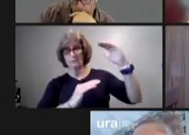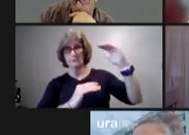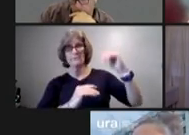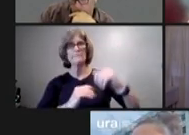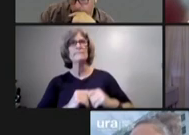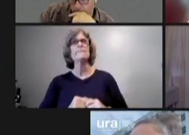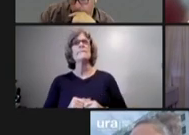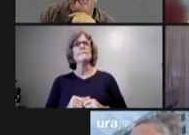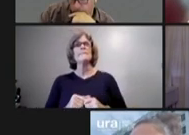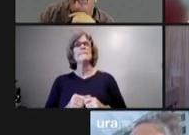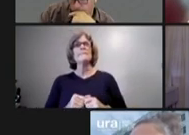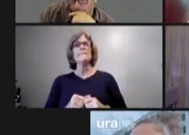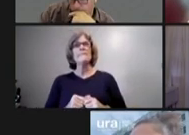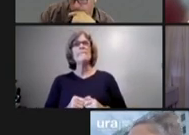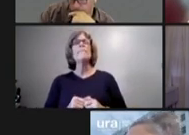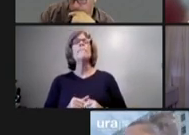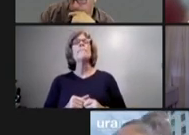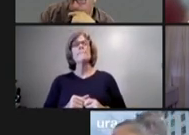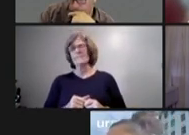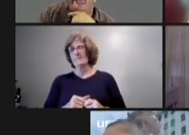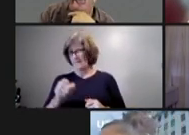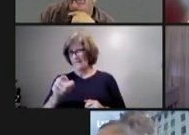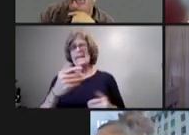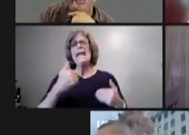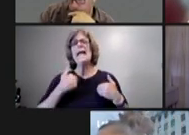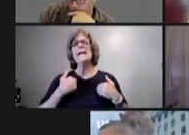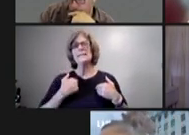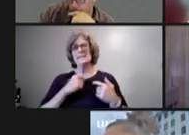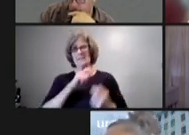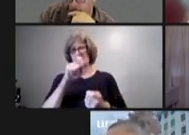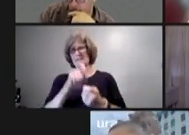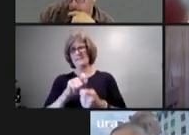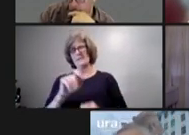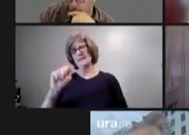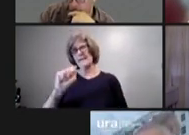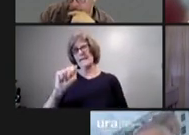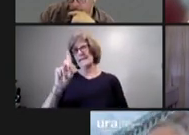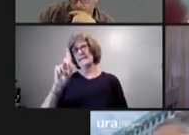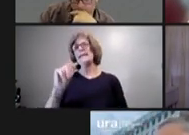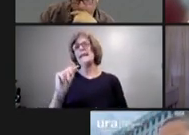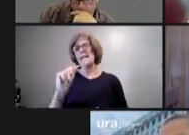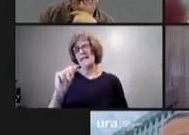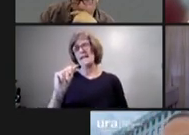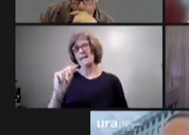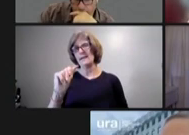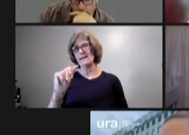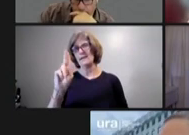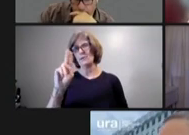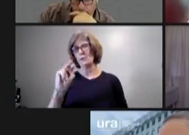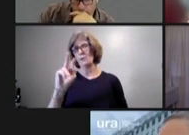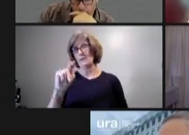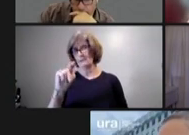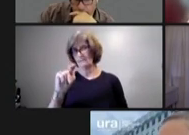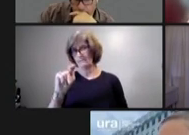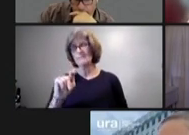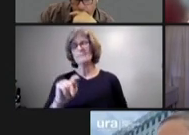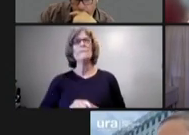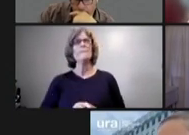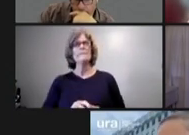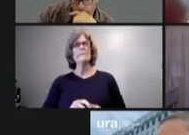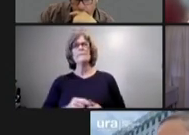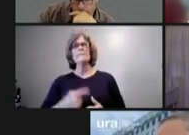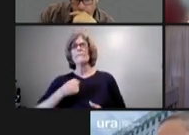has, certain requirement for ADA or UFAS units, we have